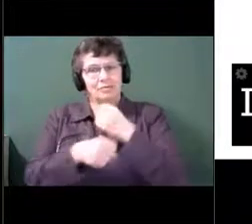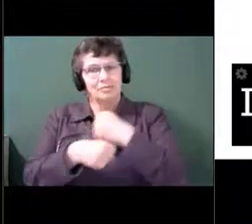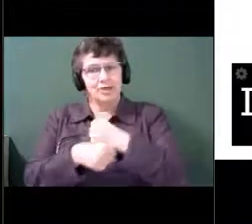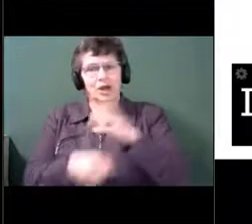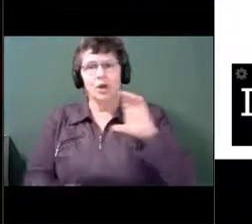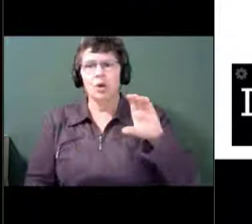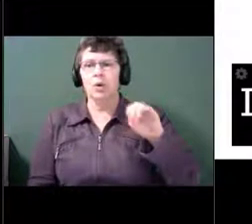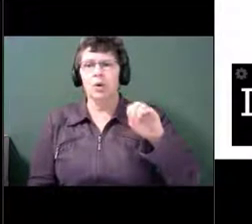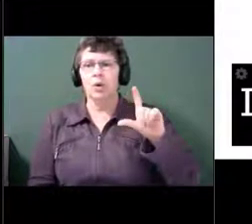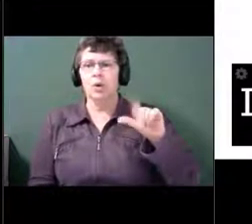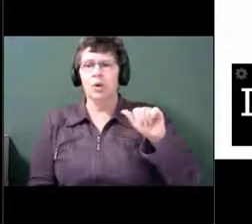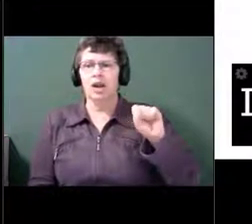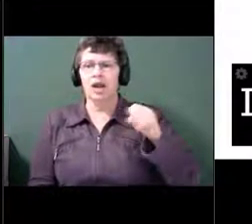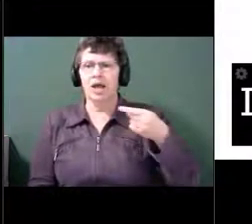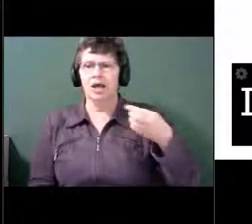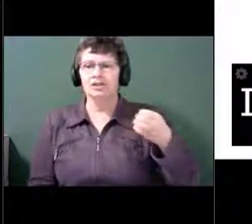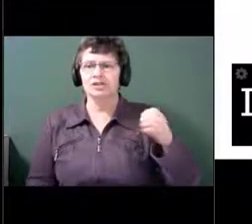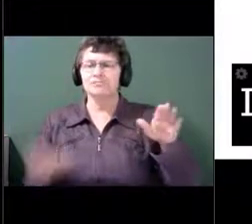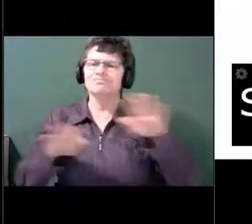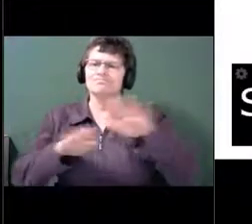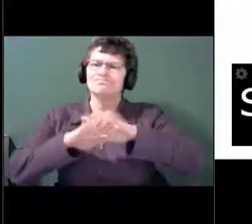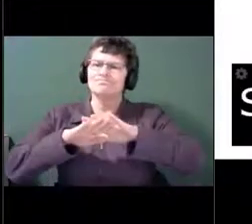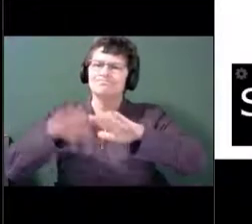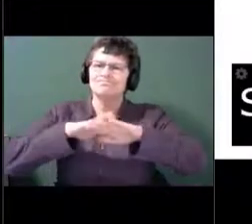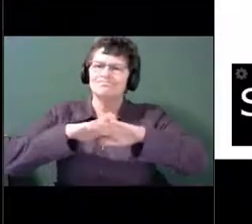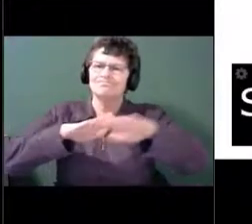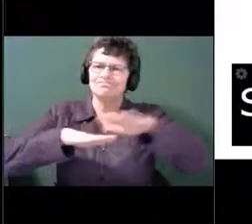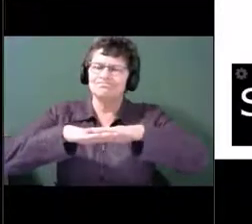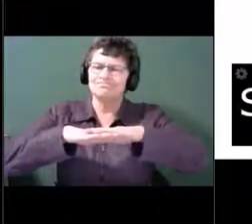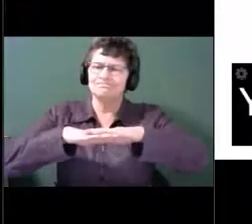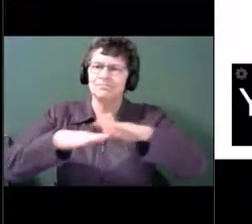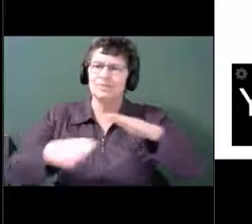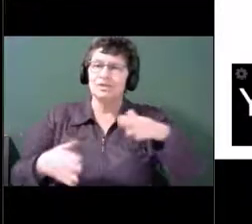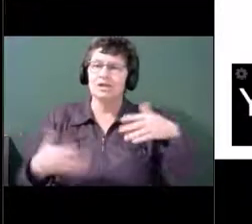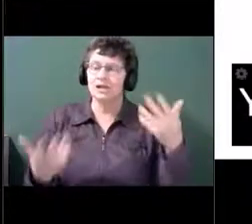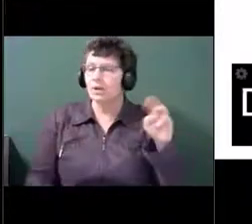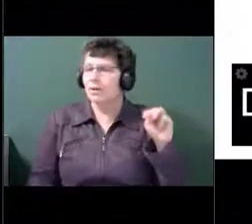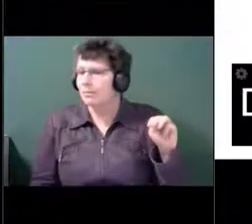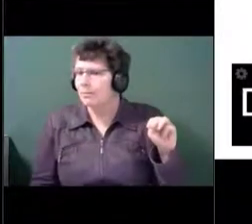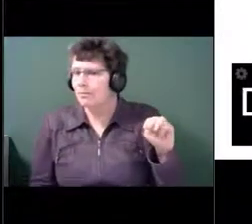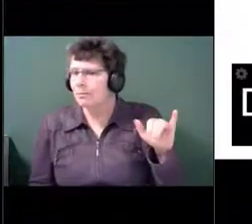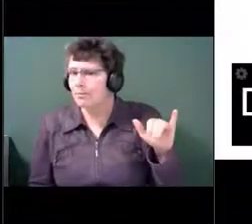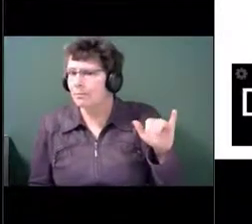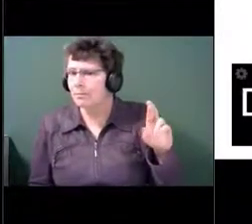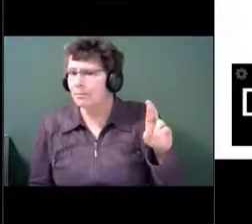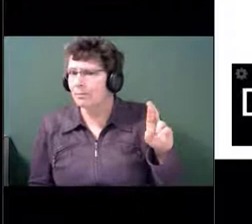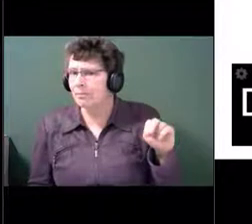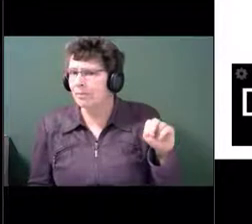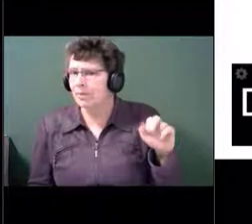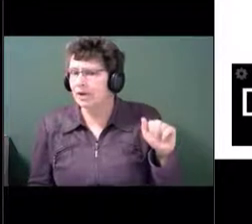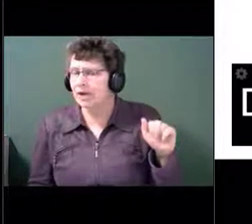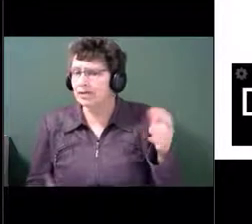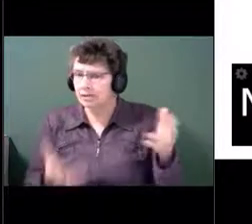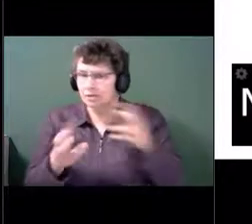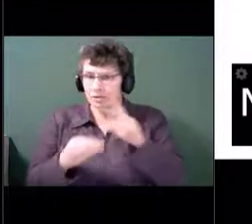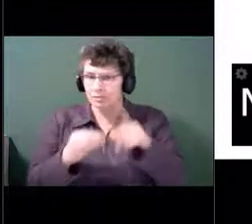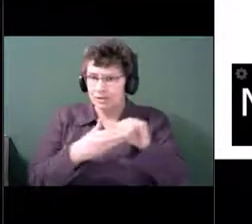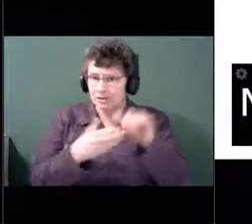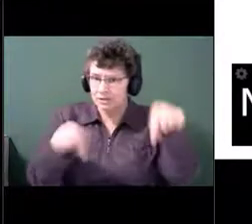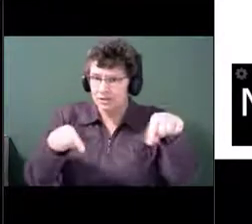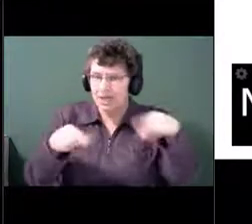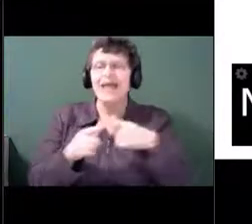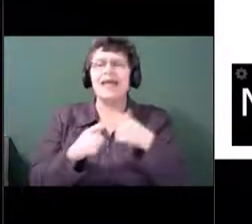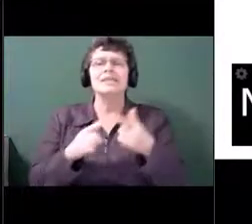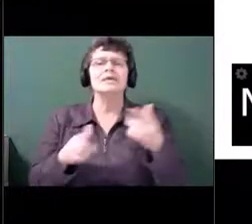you. Did you want to comment on that? And then maybe in the next slide, tell folks a little bit about your book.